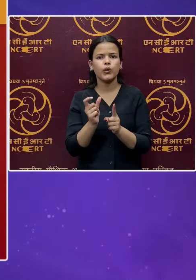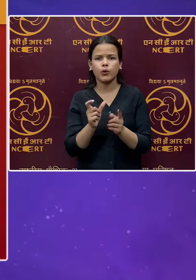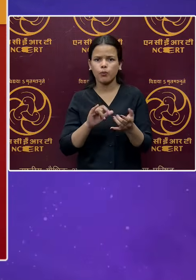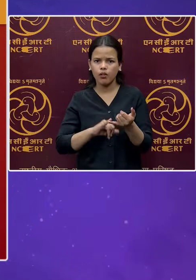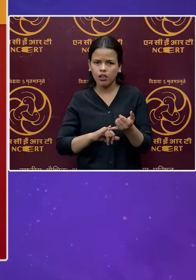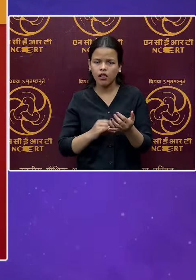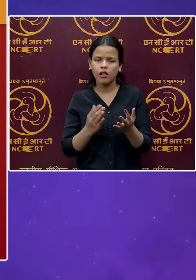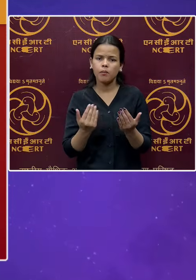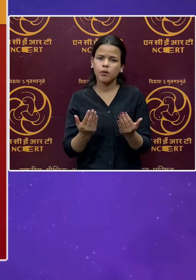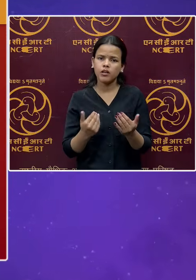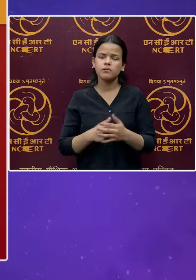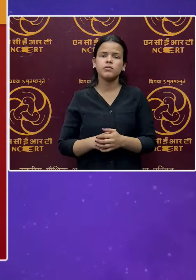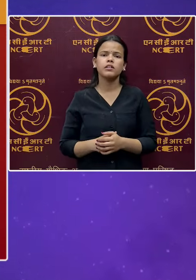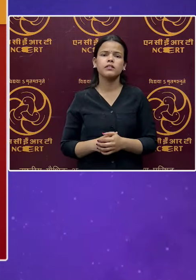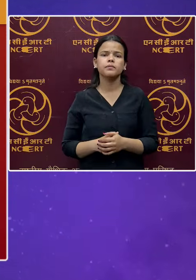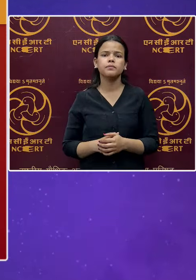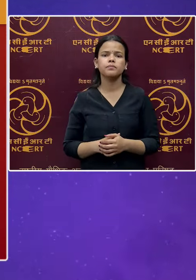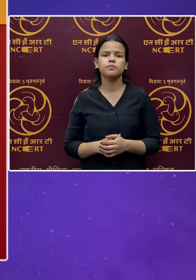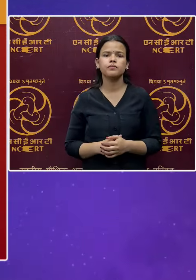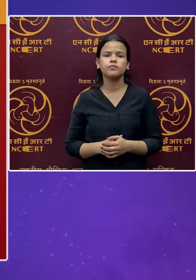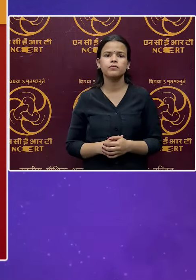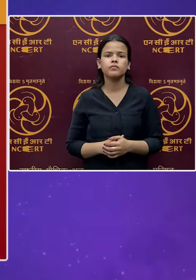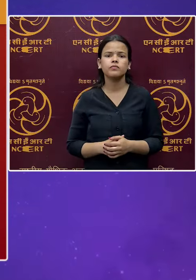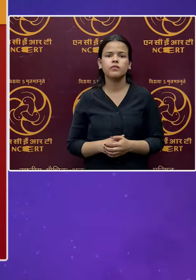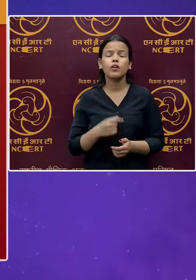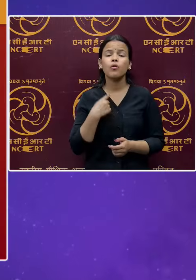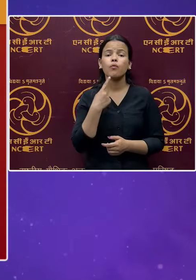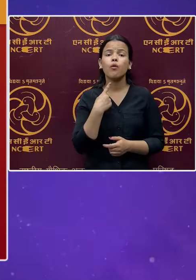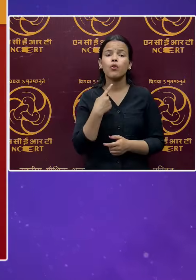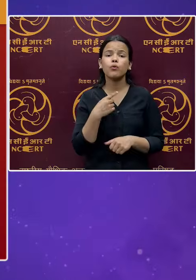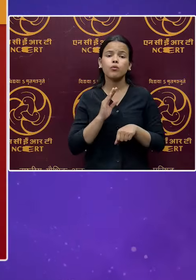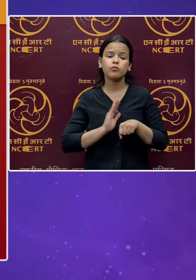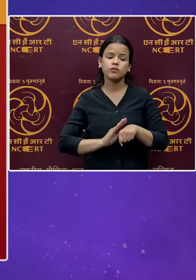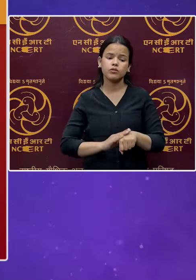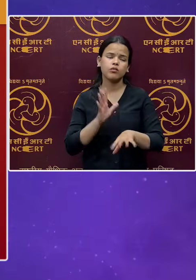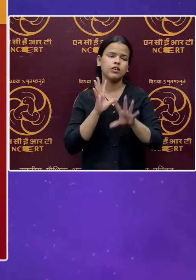a integrated credits for those module, correct?